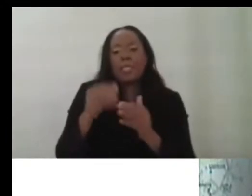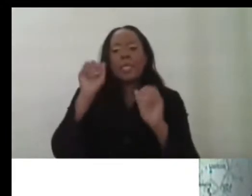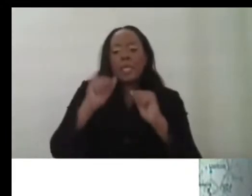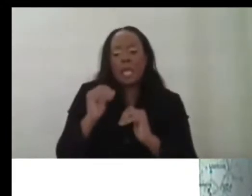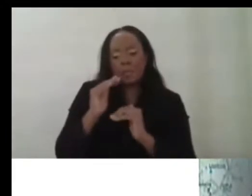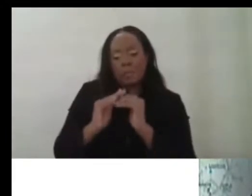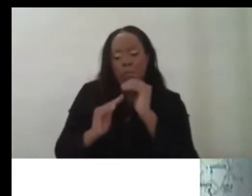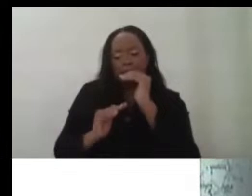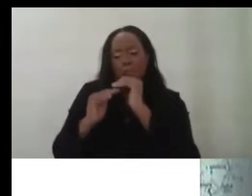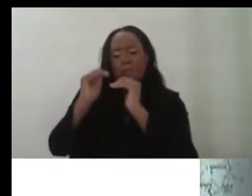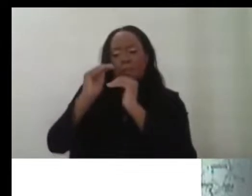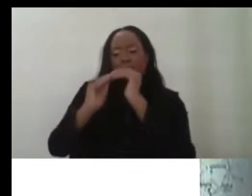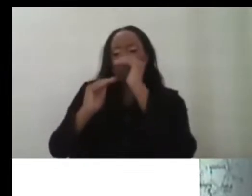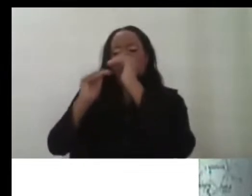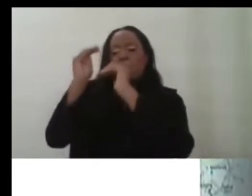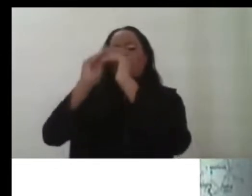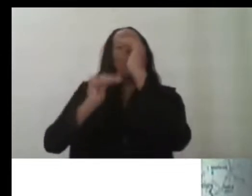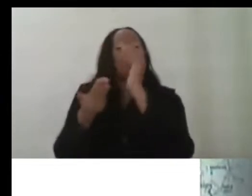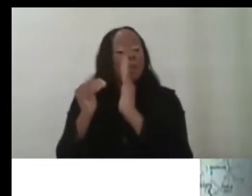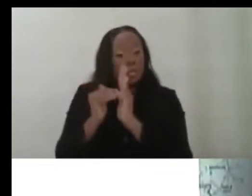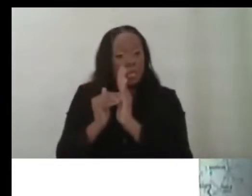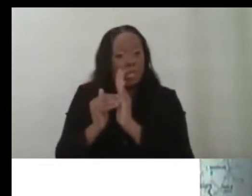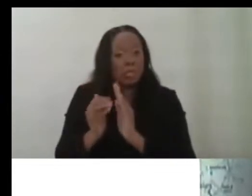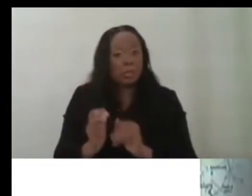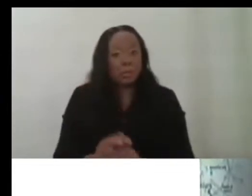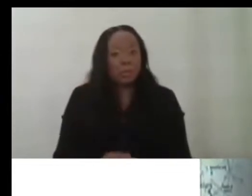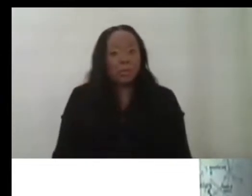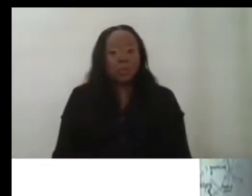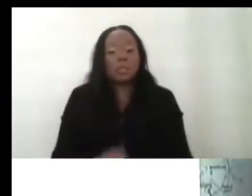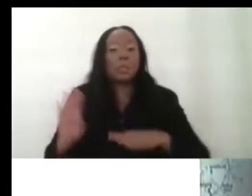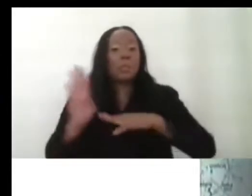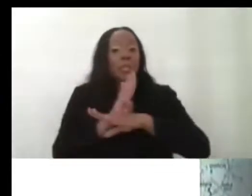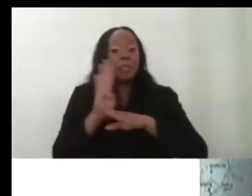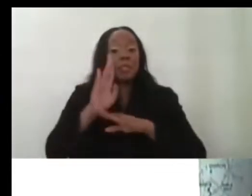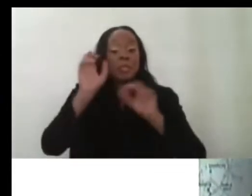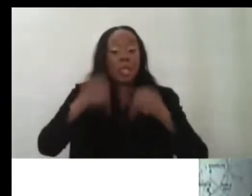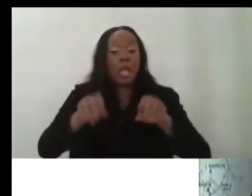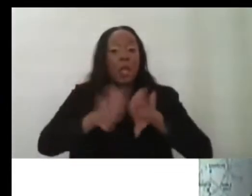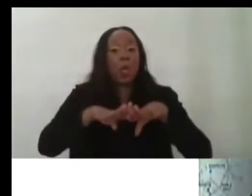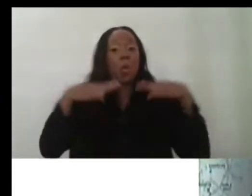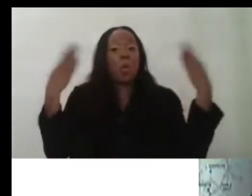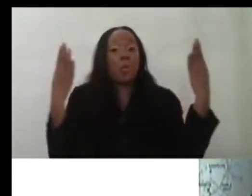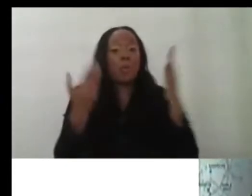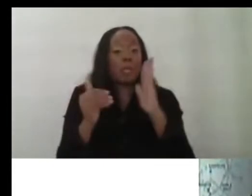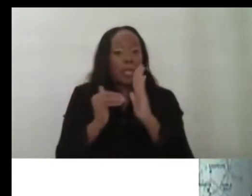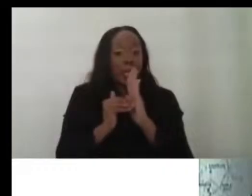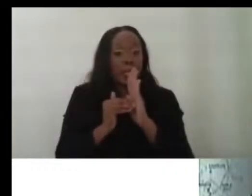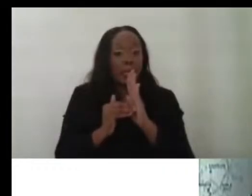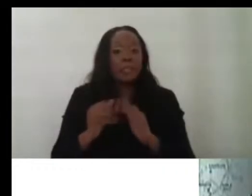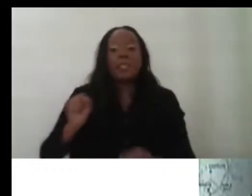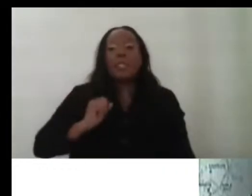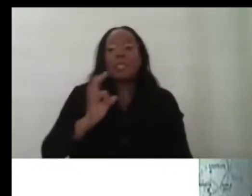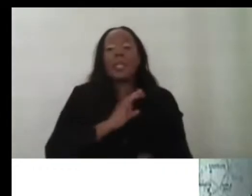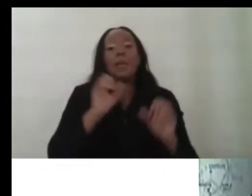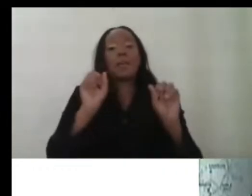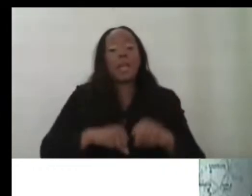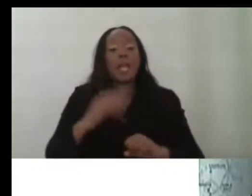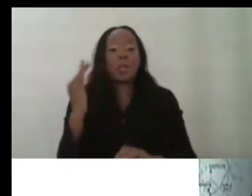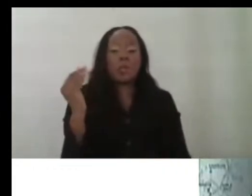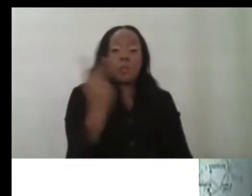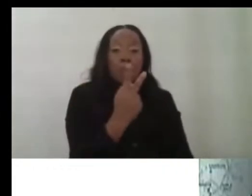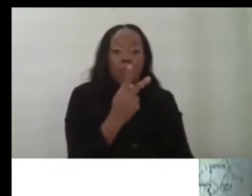homes, but hope. It means businesses can reopen and employees can return to work. Communities can get back